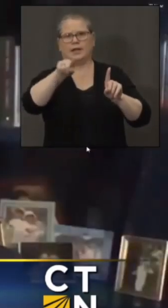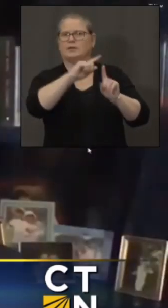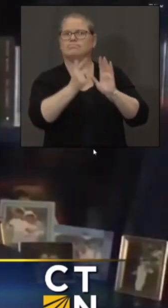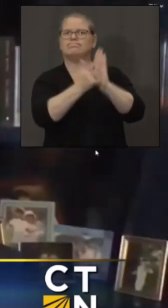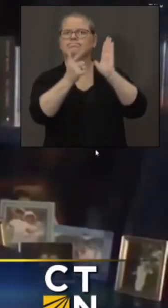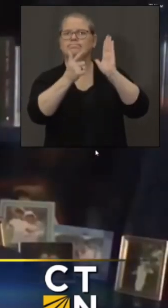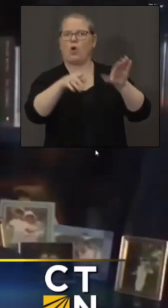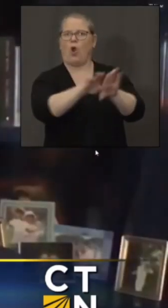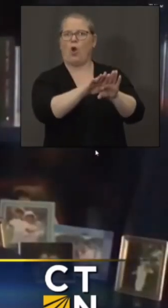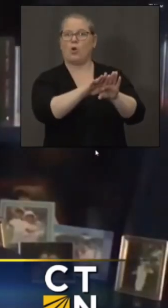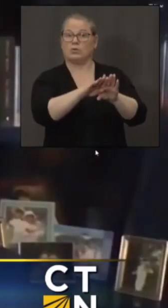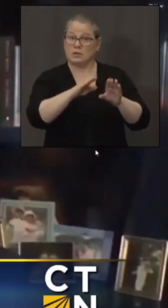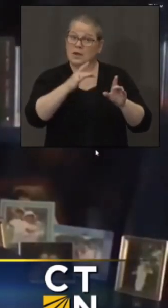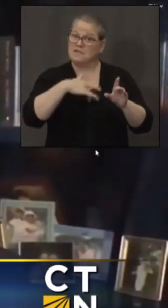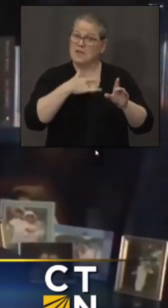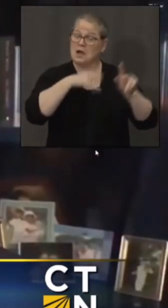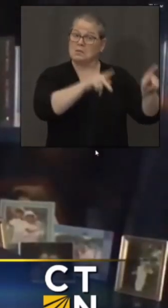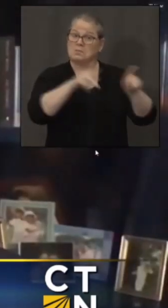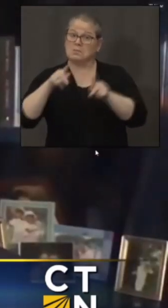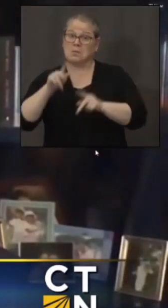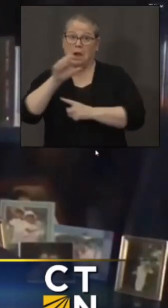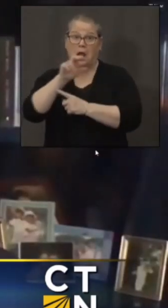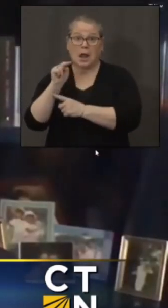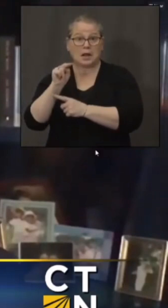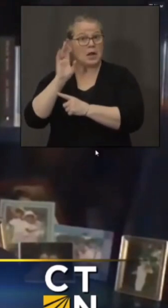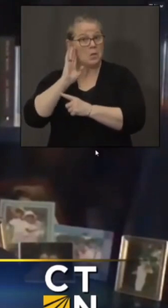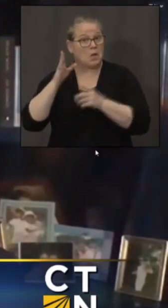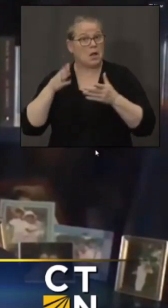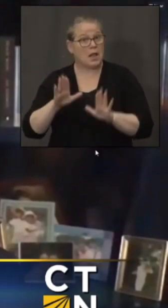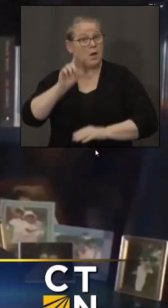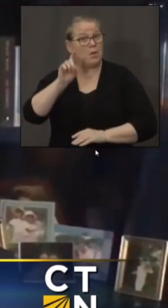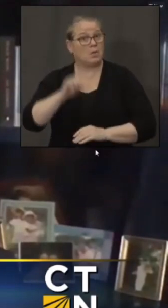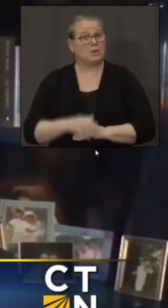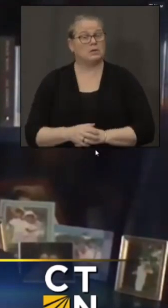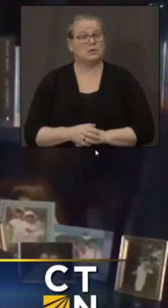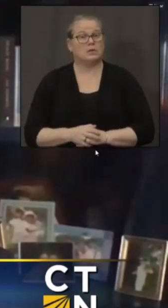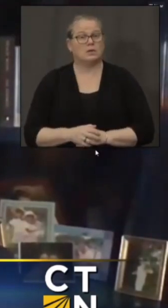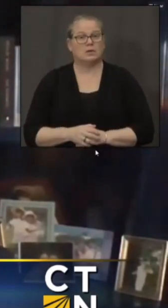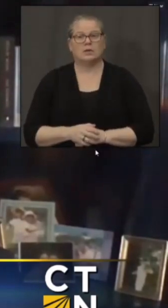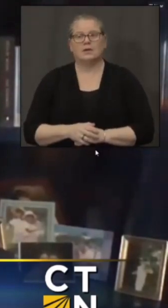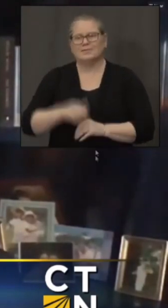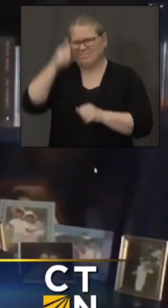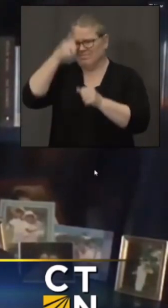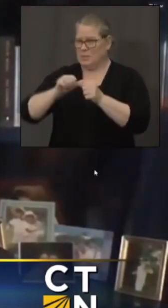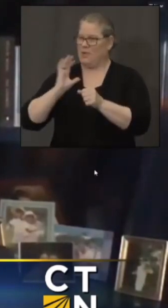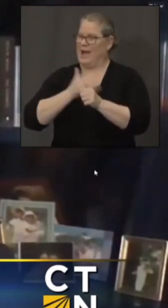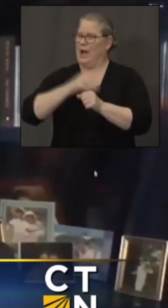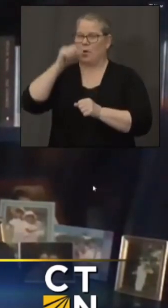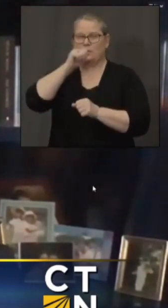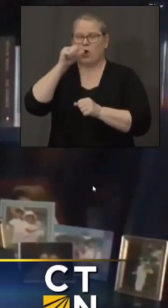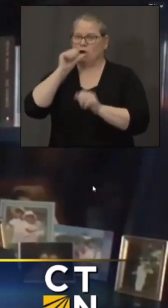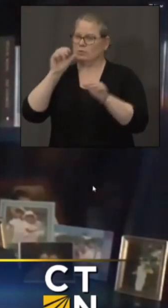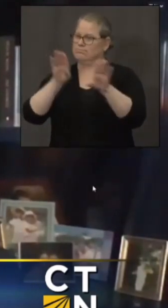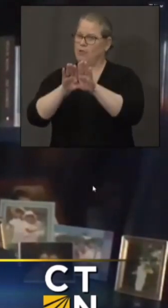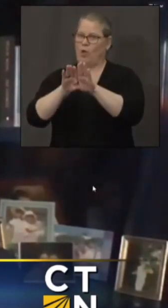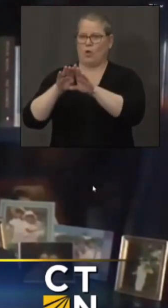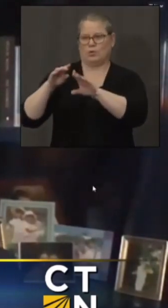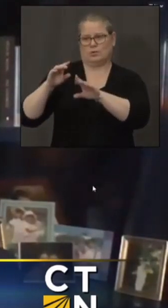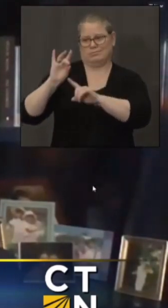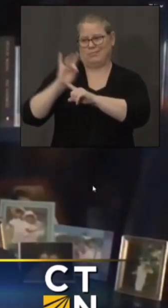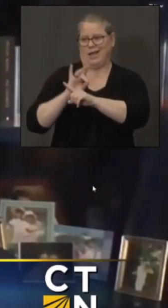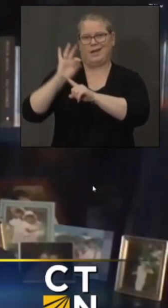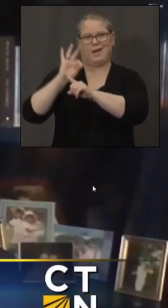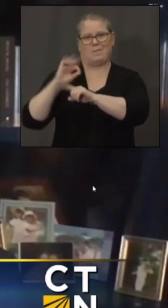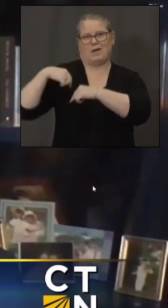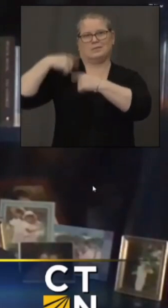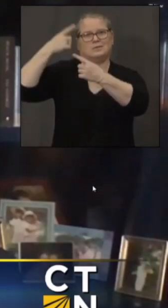remember, we haven't had our bars open in 8 or 9 months, unlike Pennsylvania and a few other